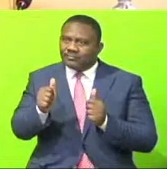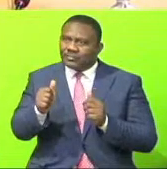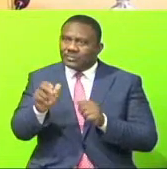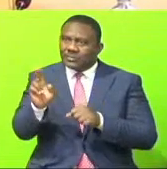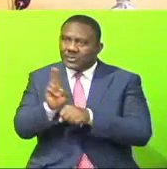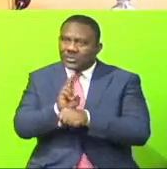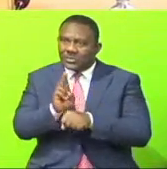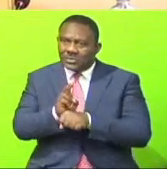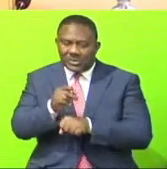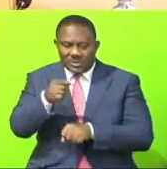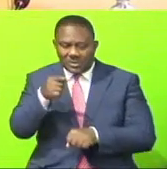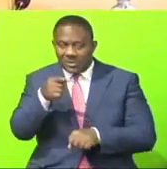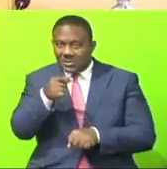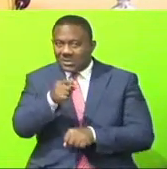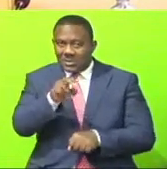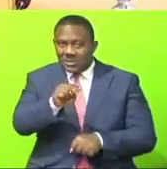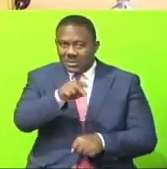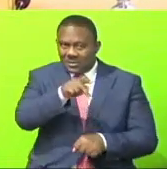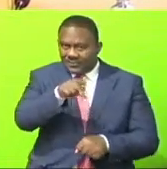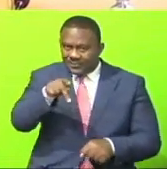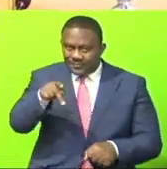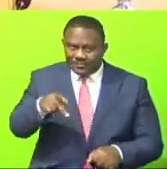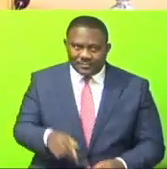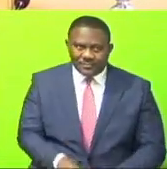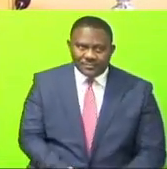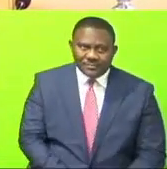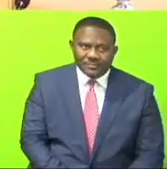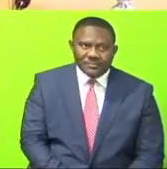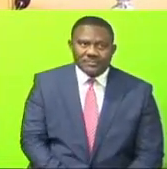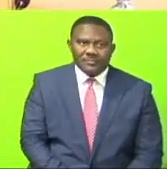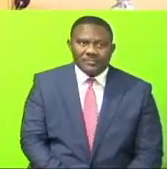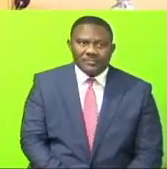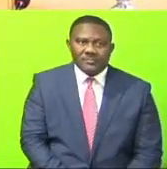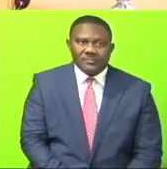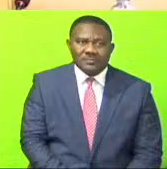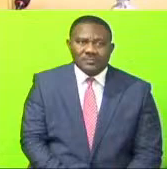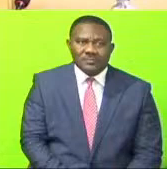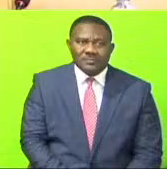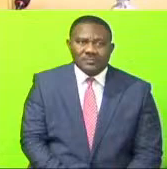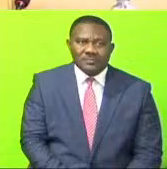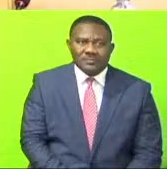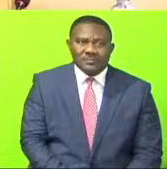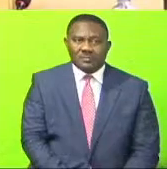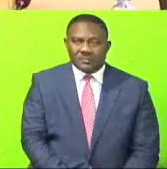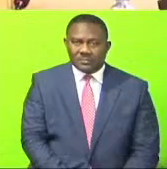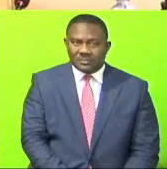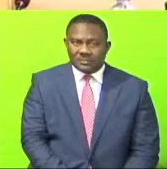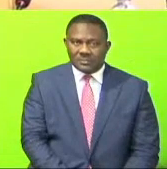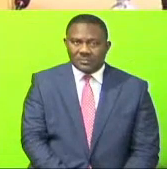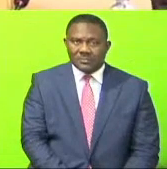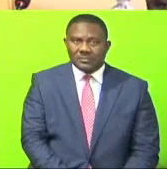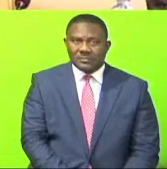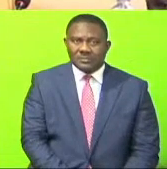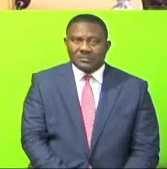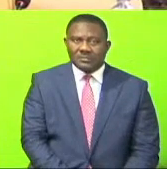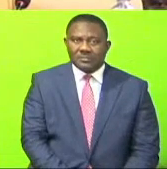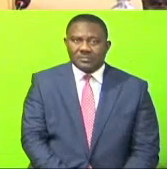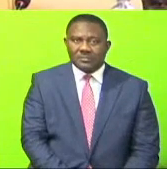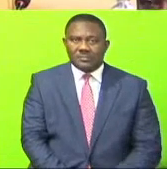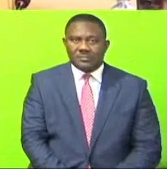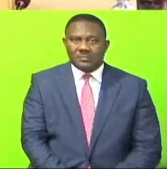failed to contest as an independent, to contest on the ticket of a political